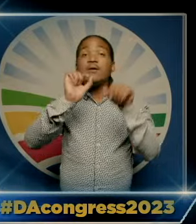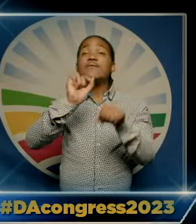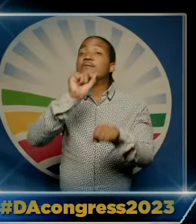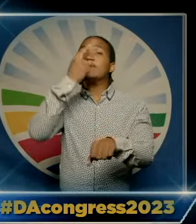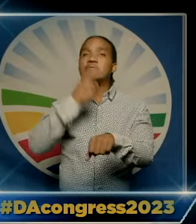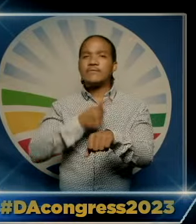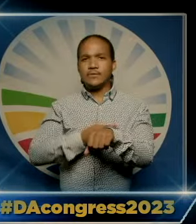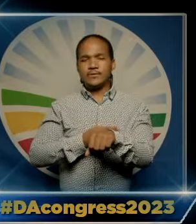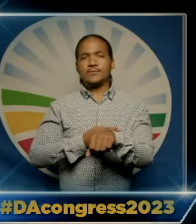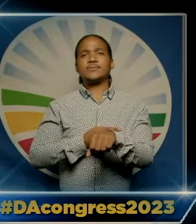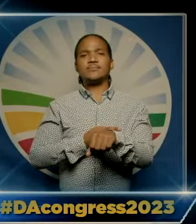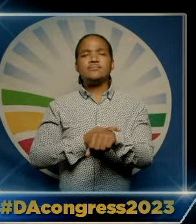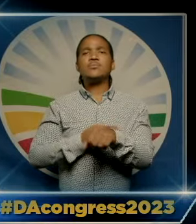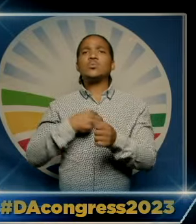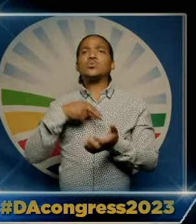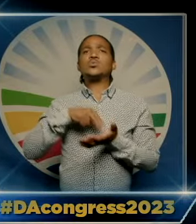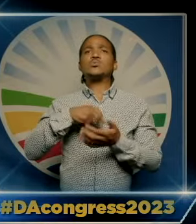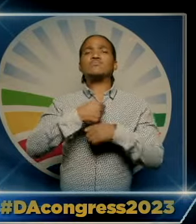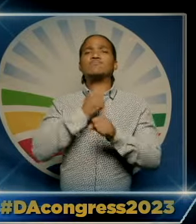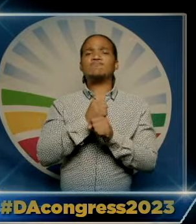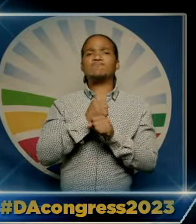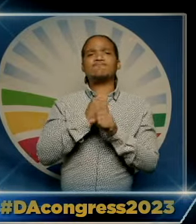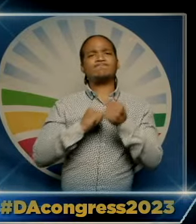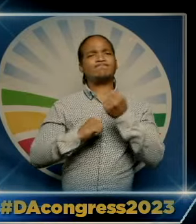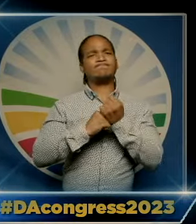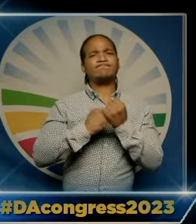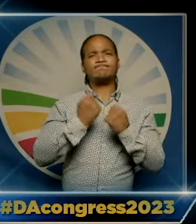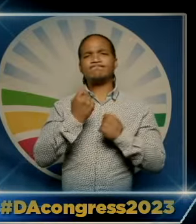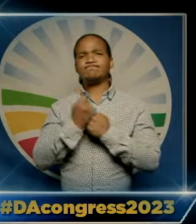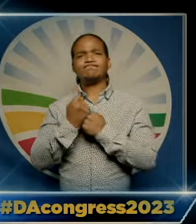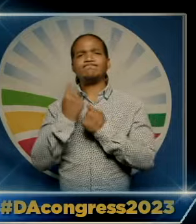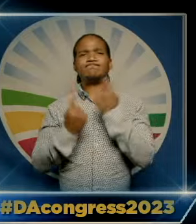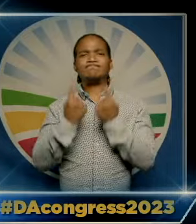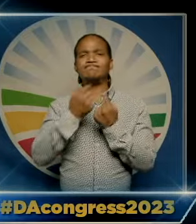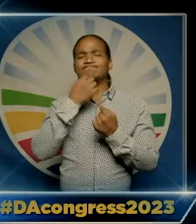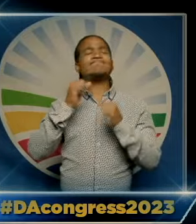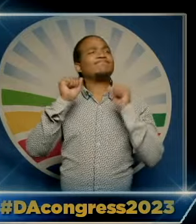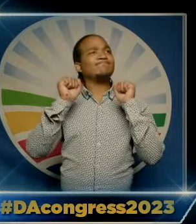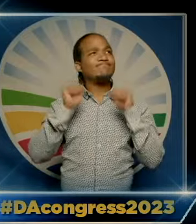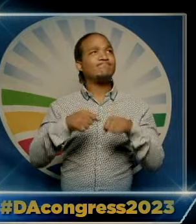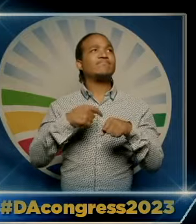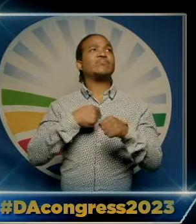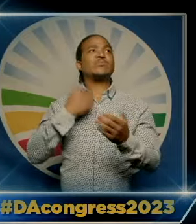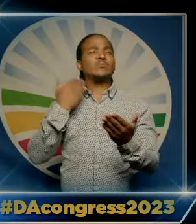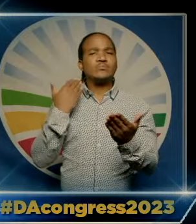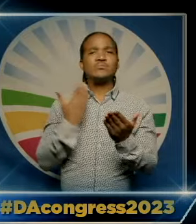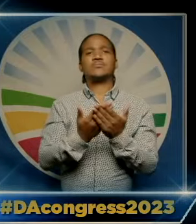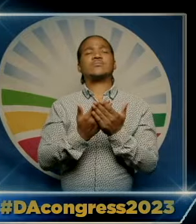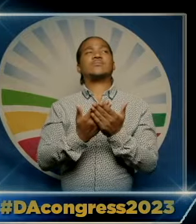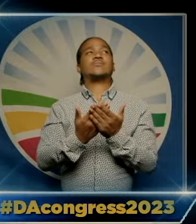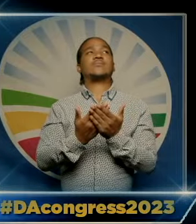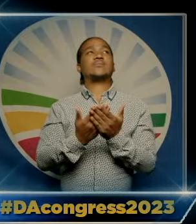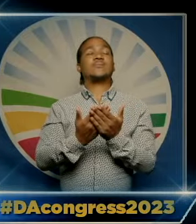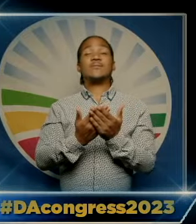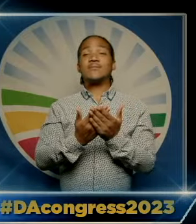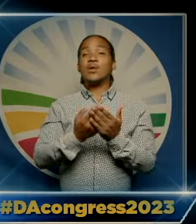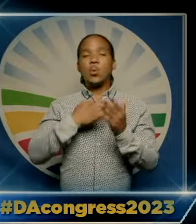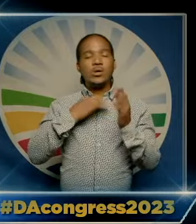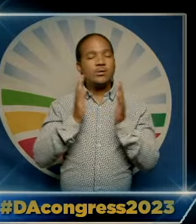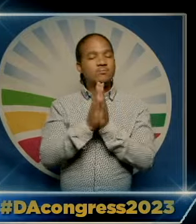we stood shoulder to shoulder. We sang, we danced, we cheered, we